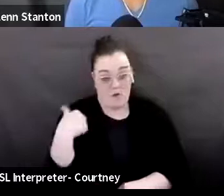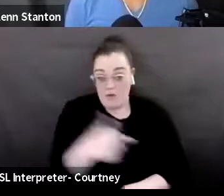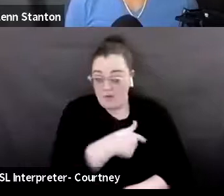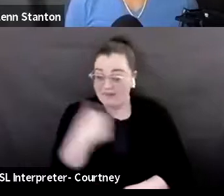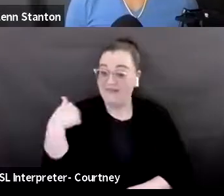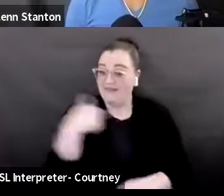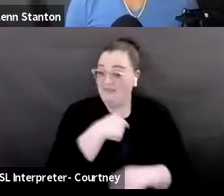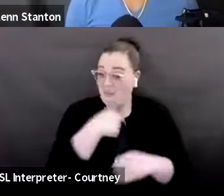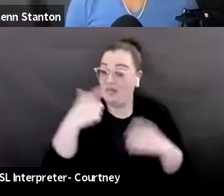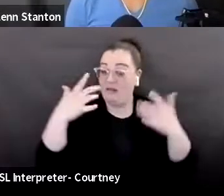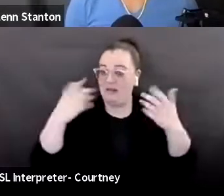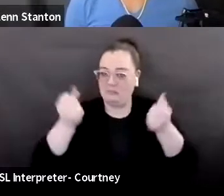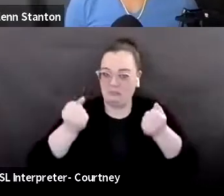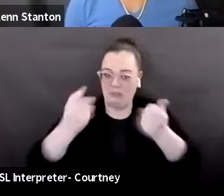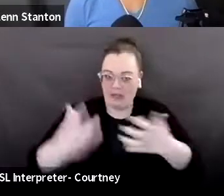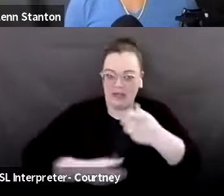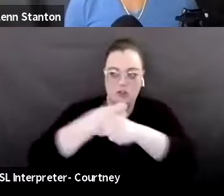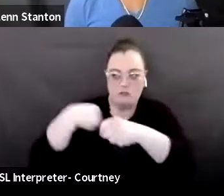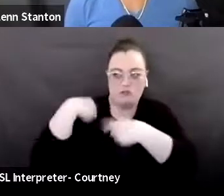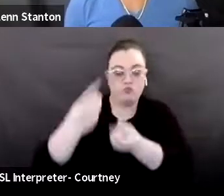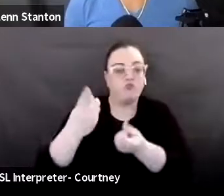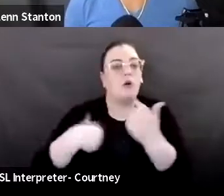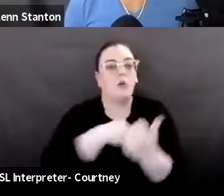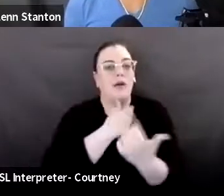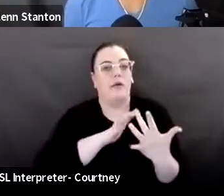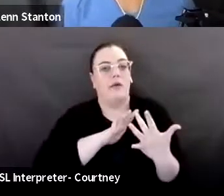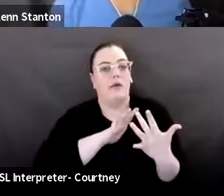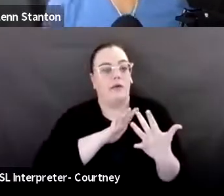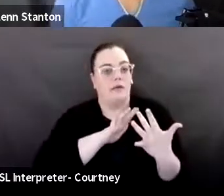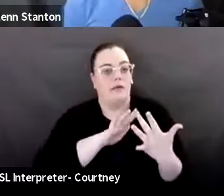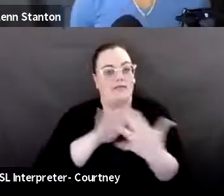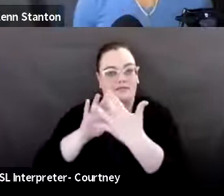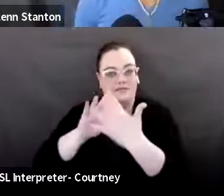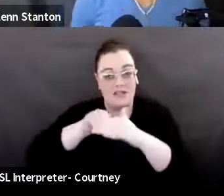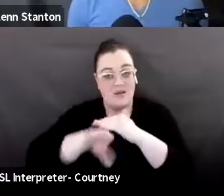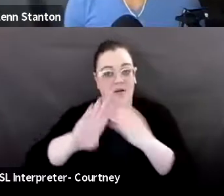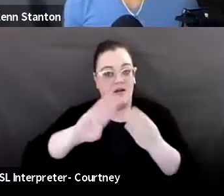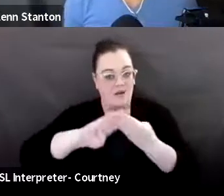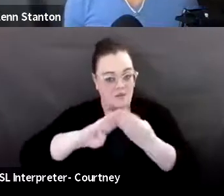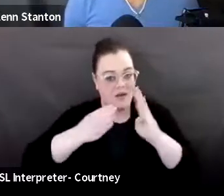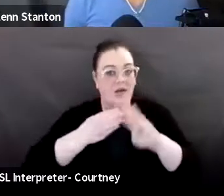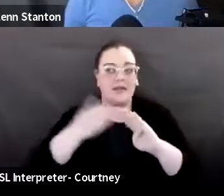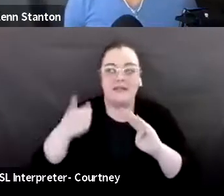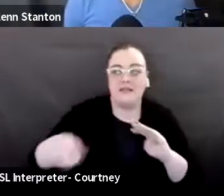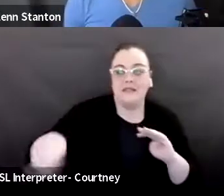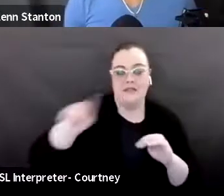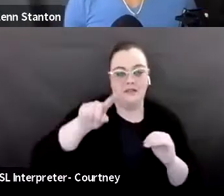for many years now, when we reach out, when we go into the communities and when we reach out to the